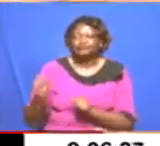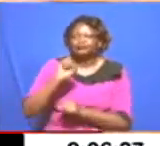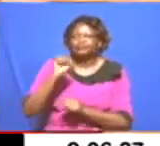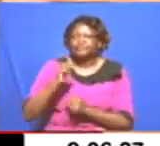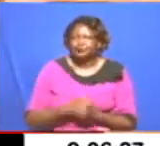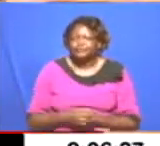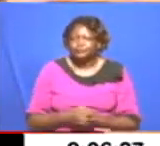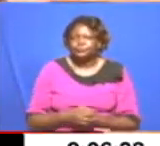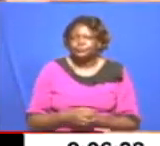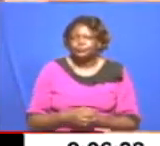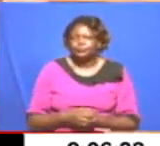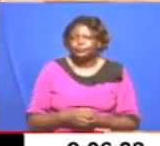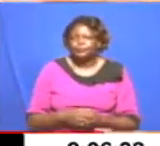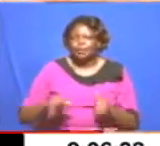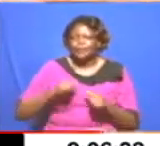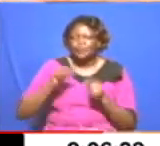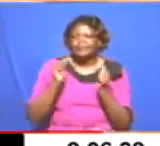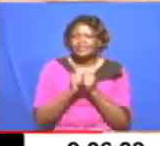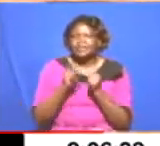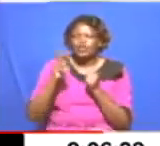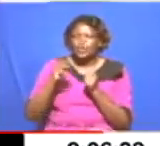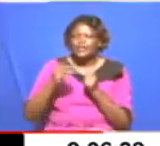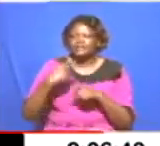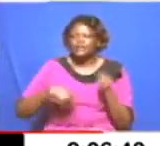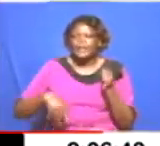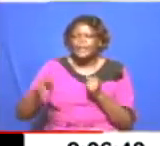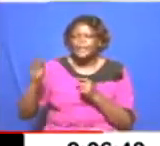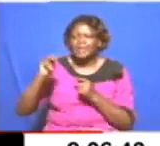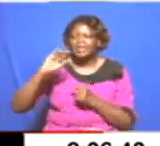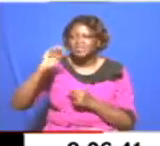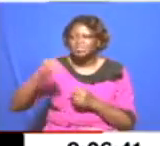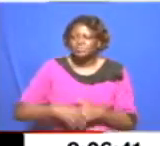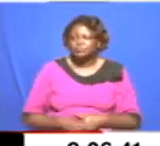device about 10 kilometers from Mandera town.